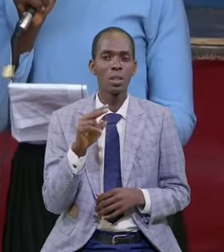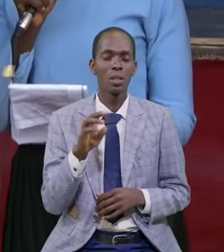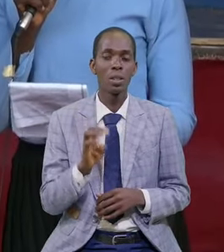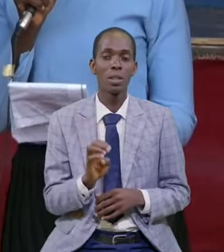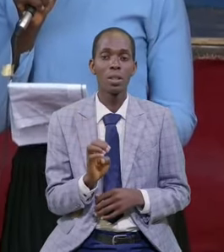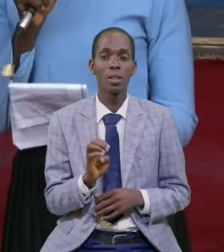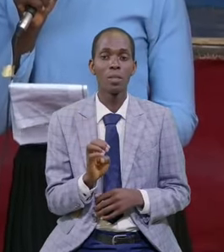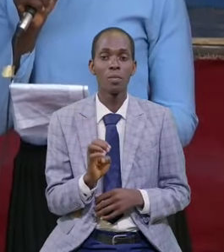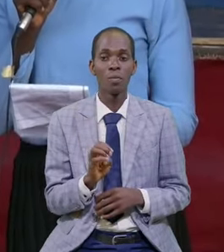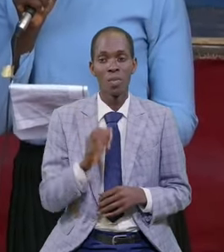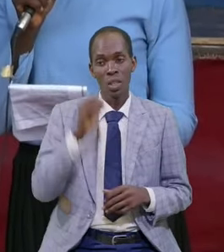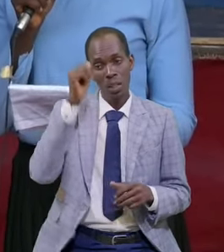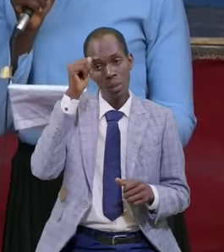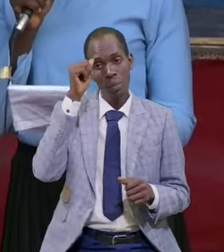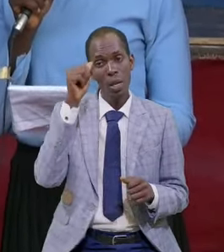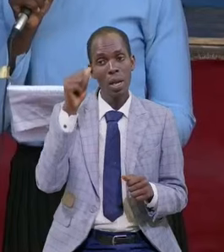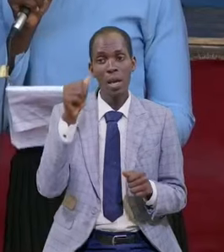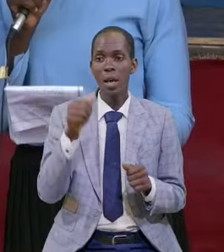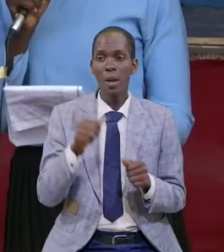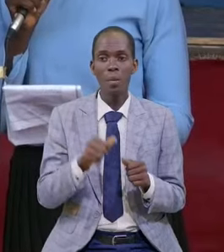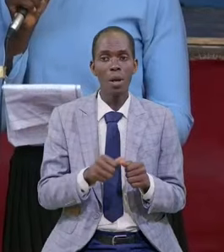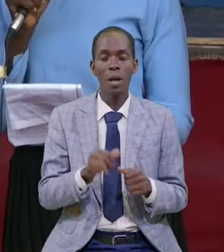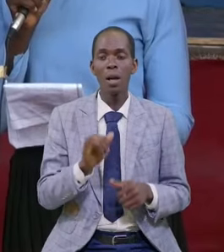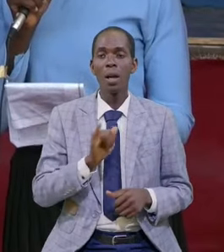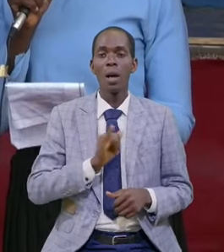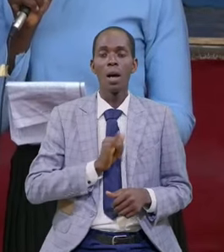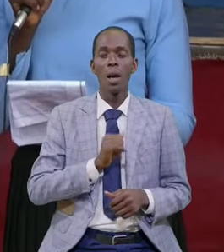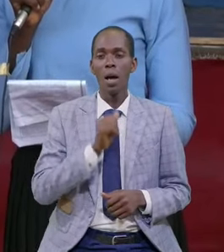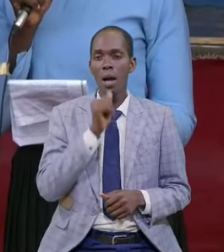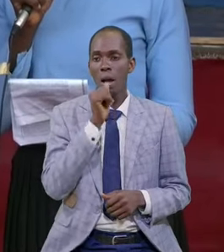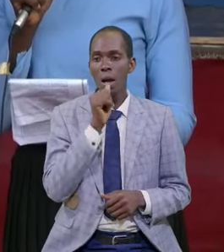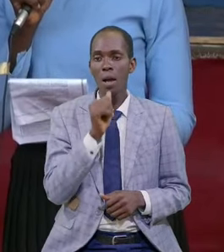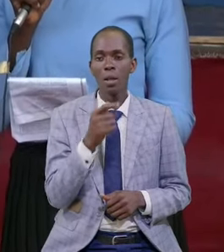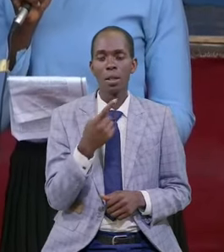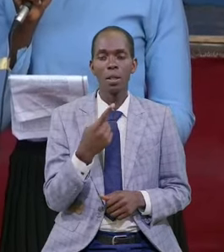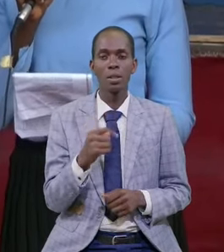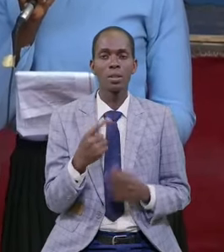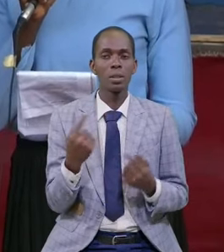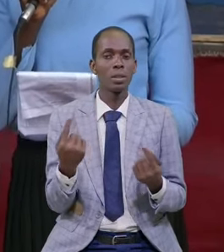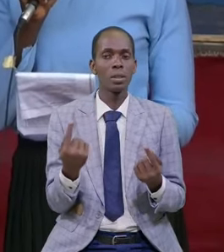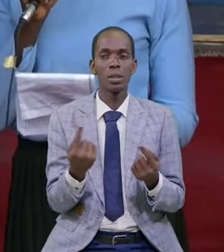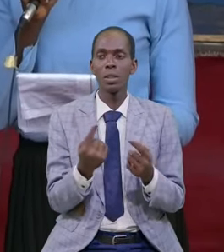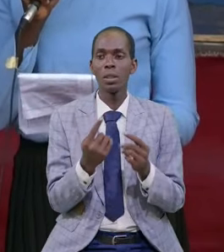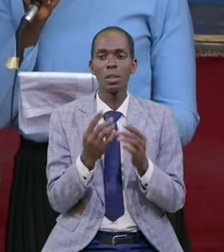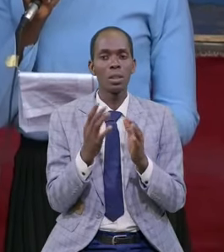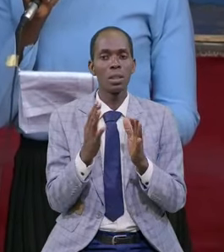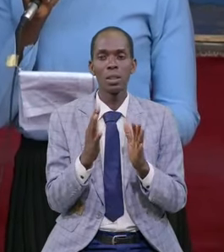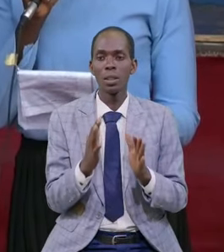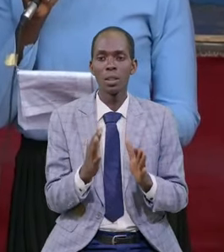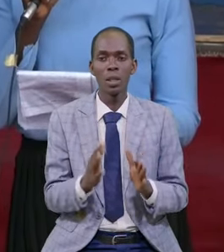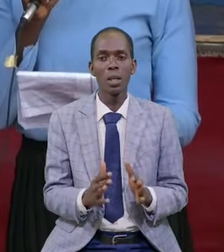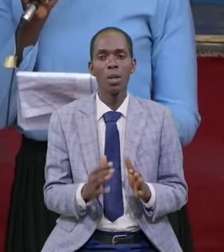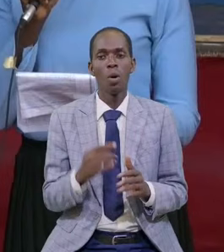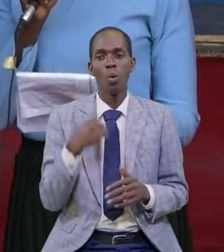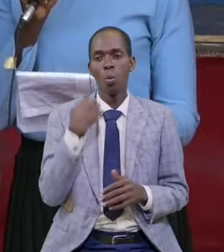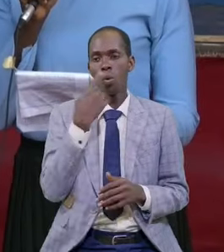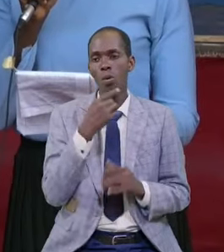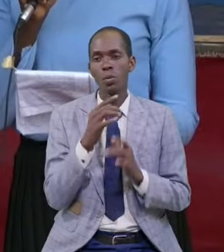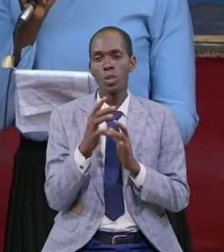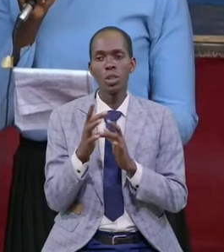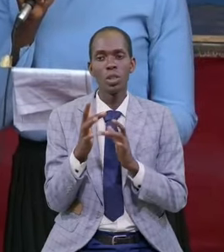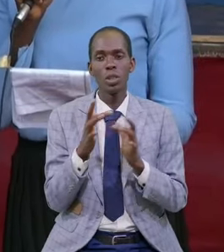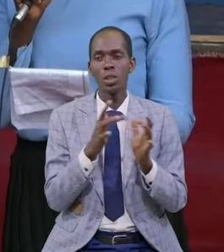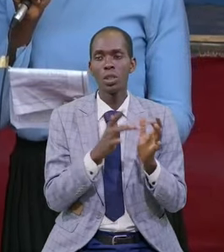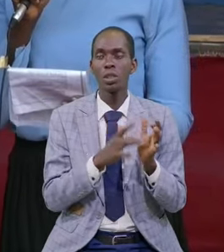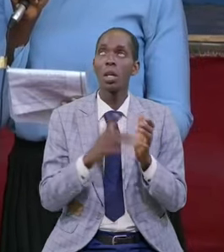and remember I'm the S whom